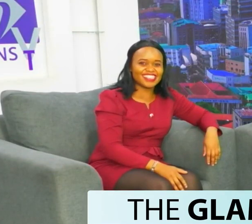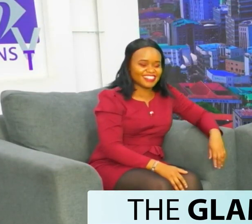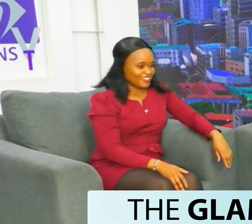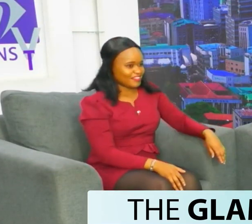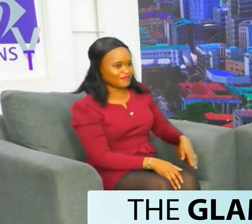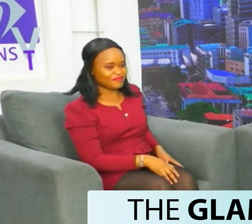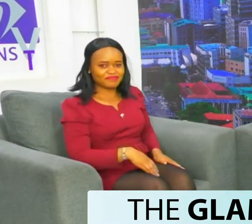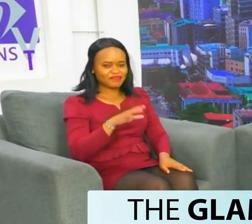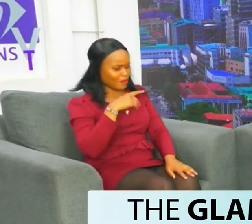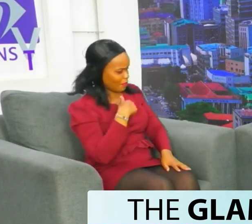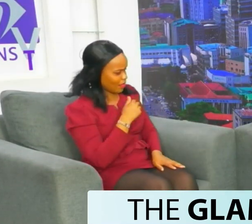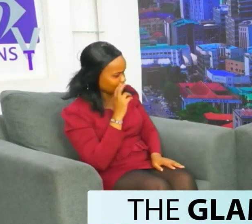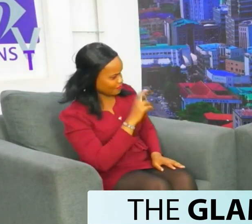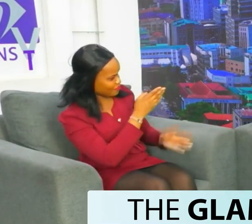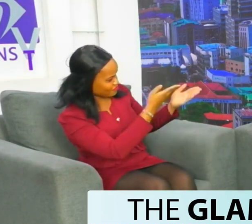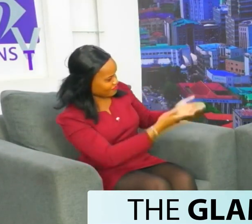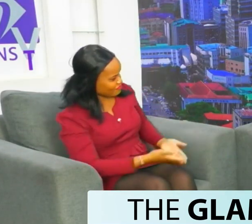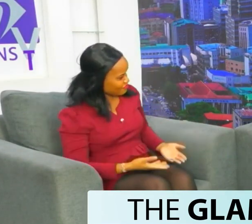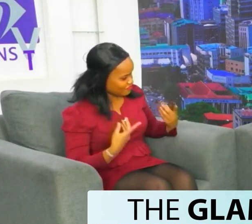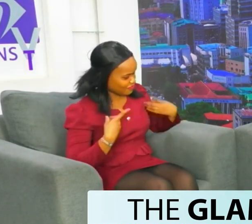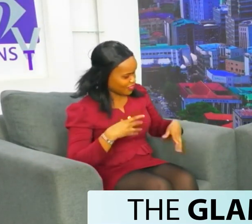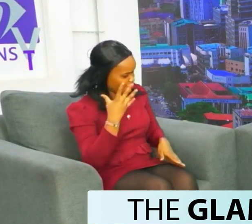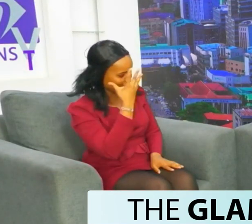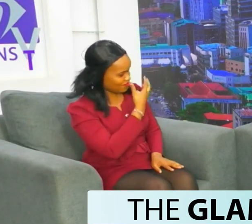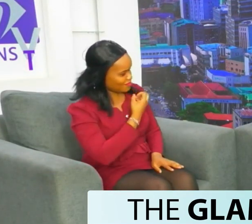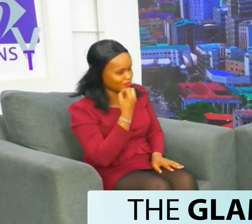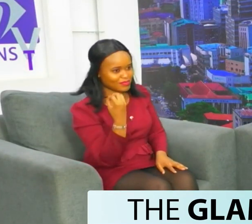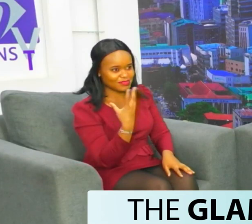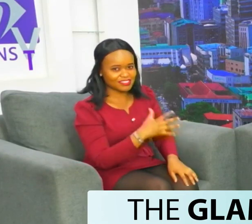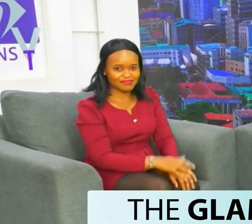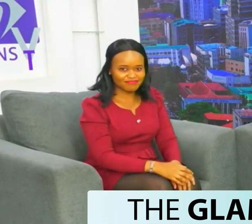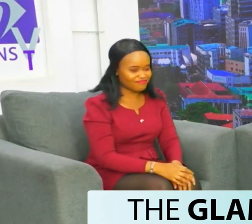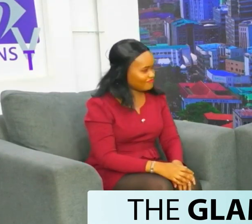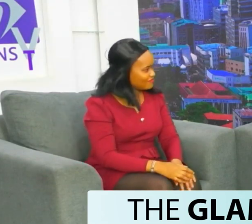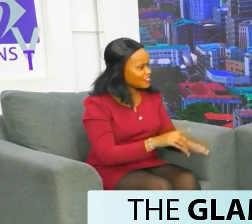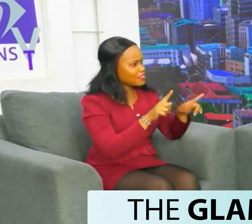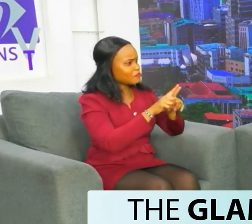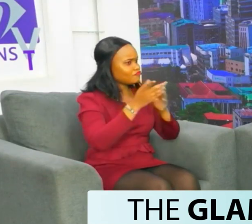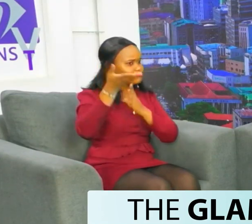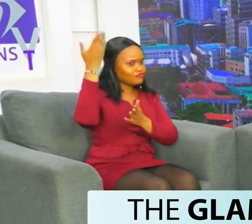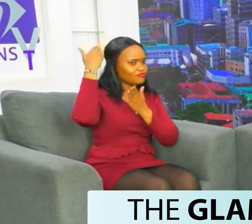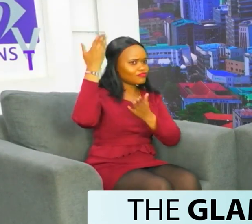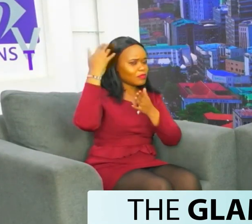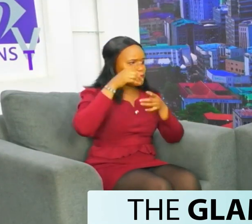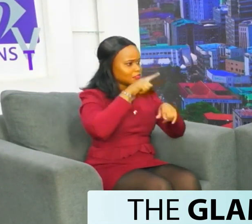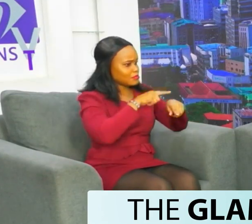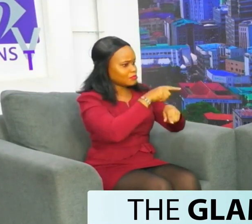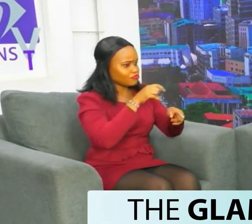Yes. Thank you. I see you have really beautiful